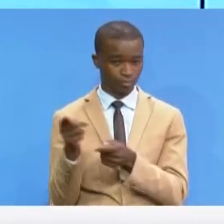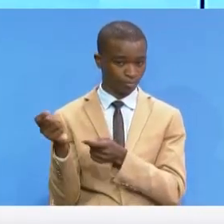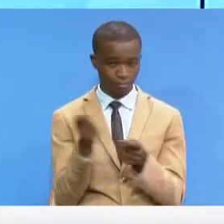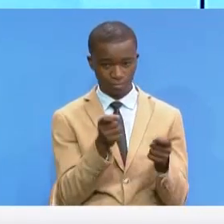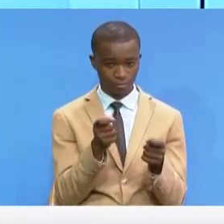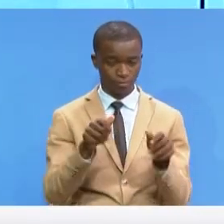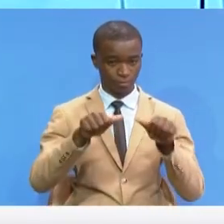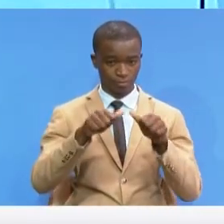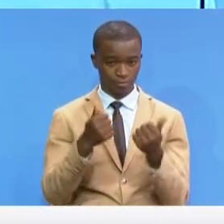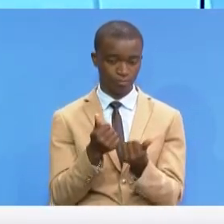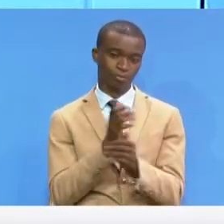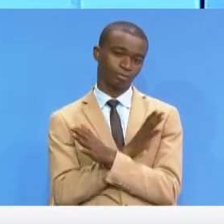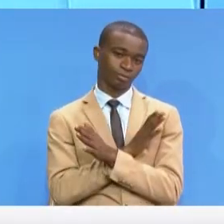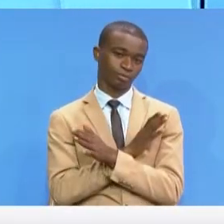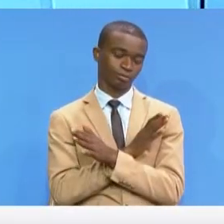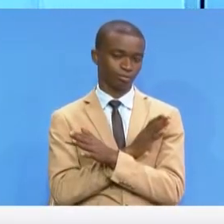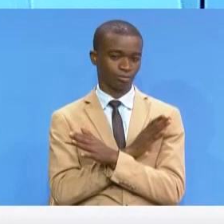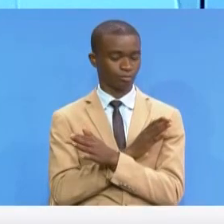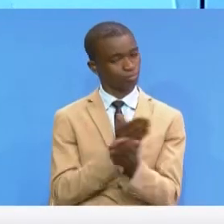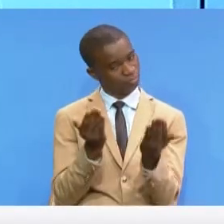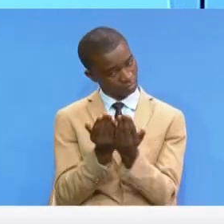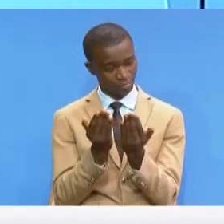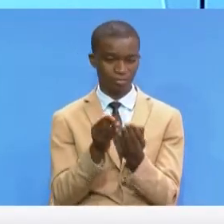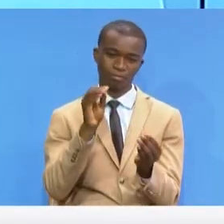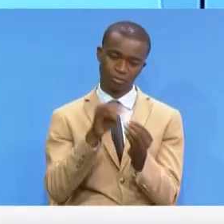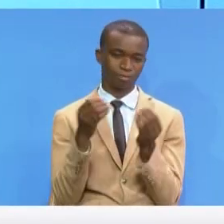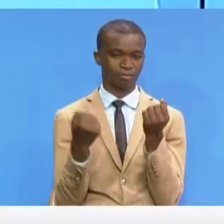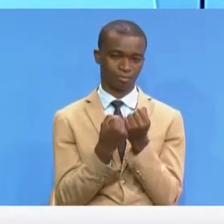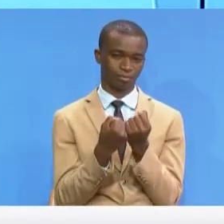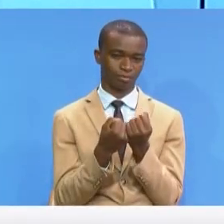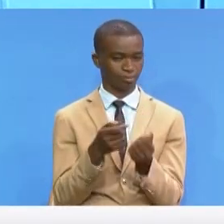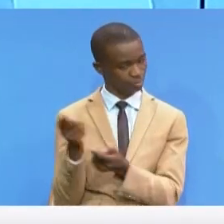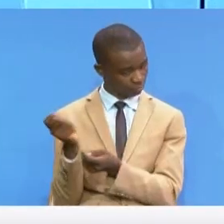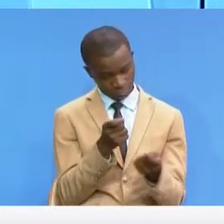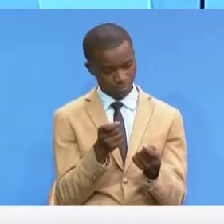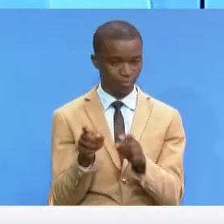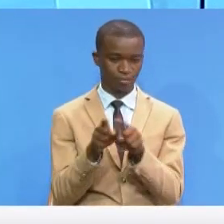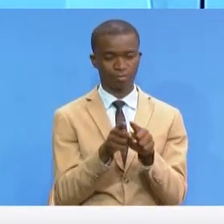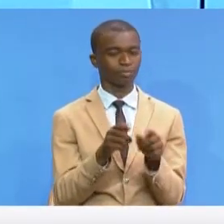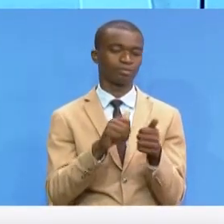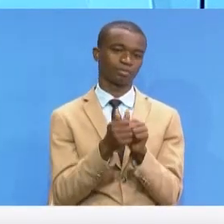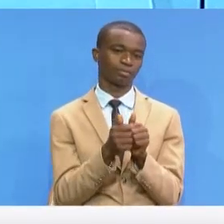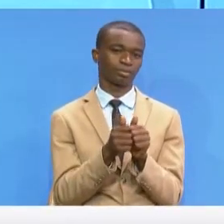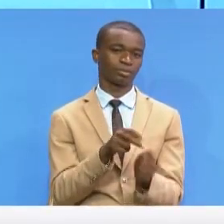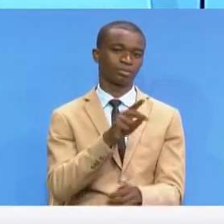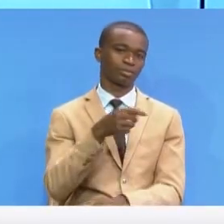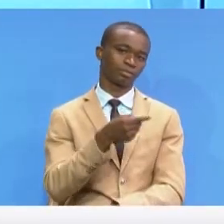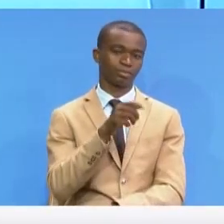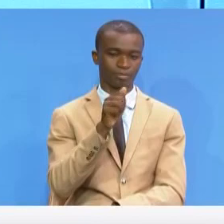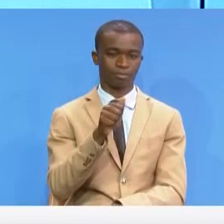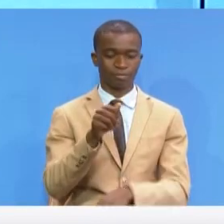of Zambia has called for more support towards golf as a sport. PGA President